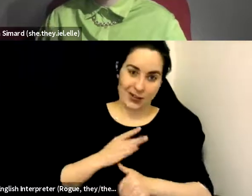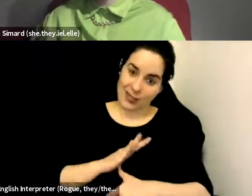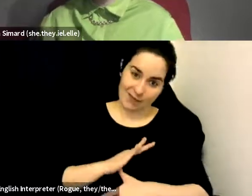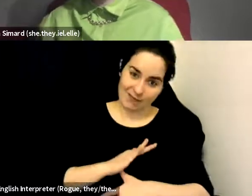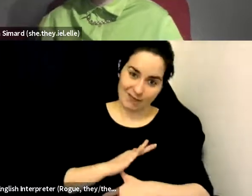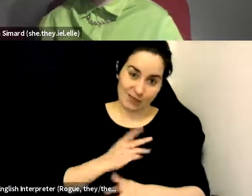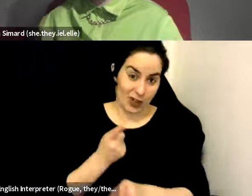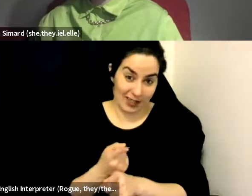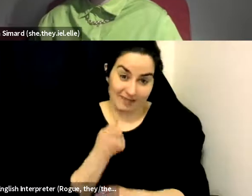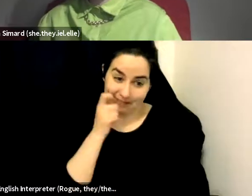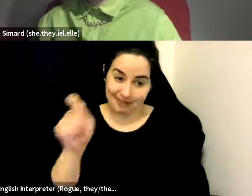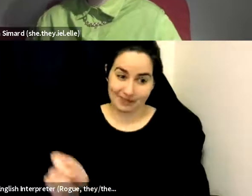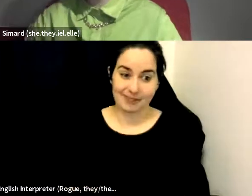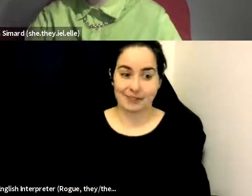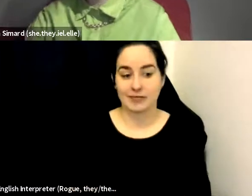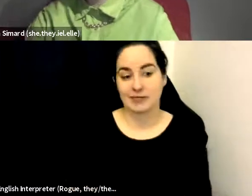thought.